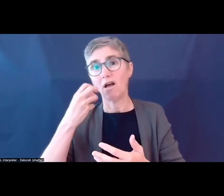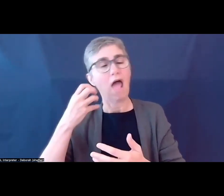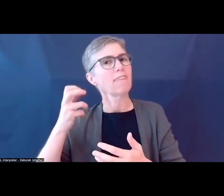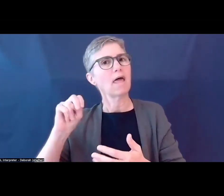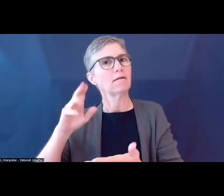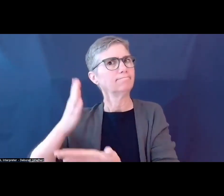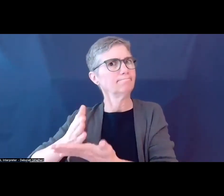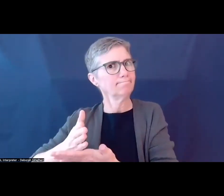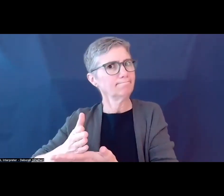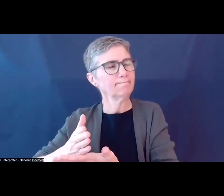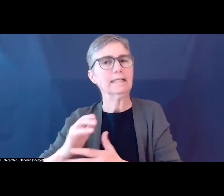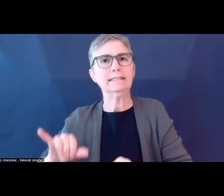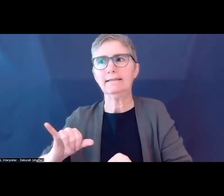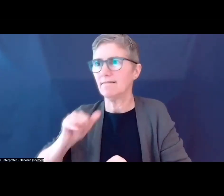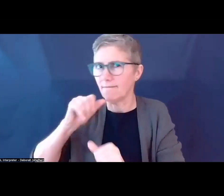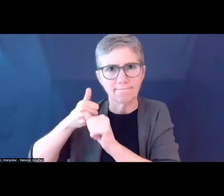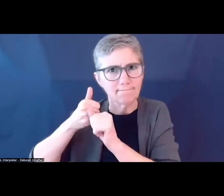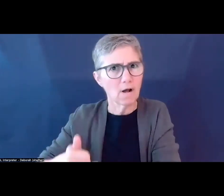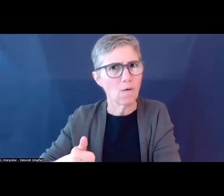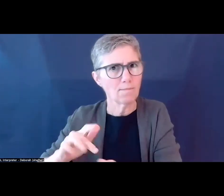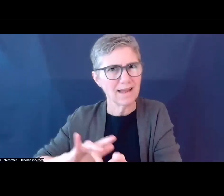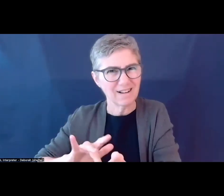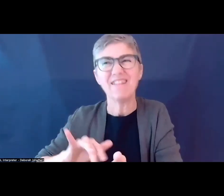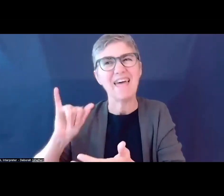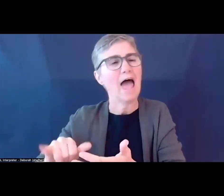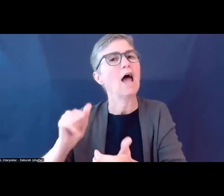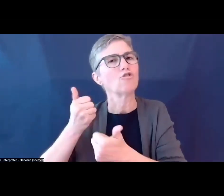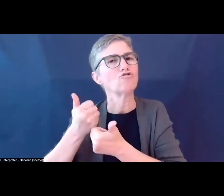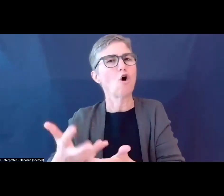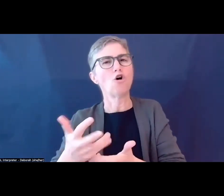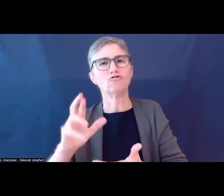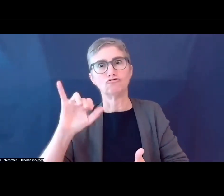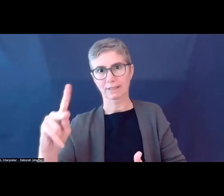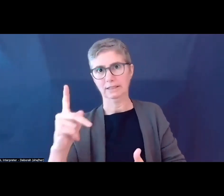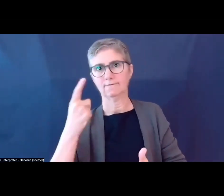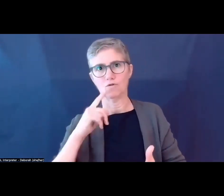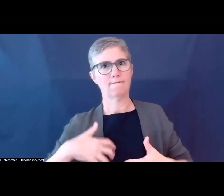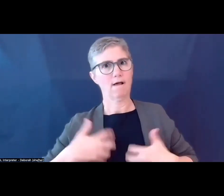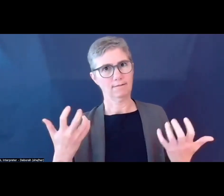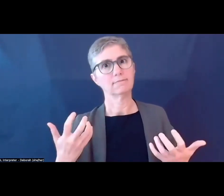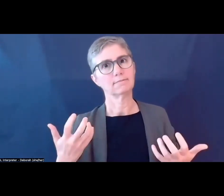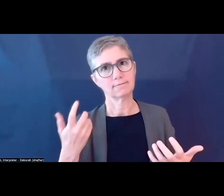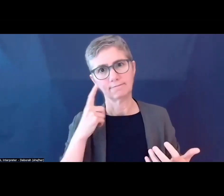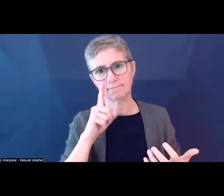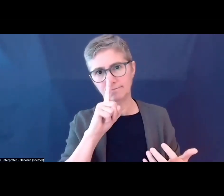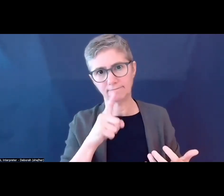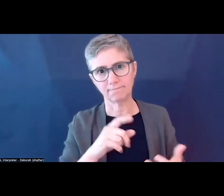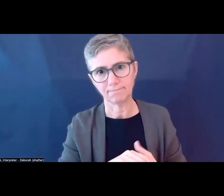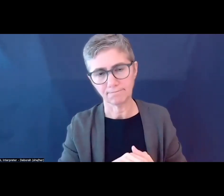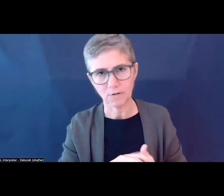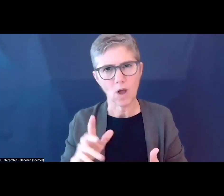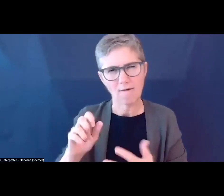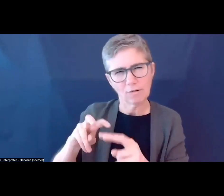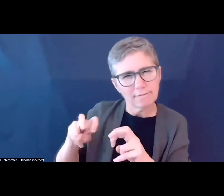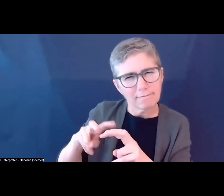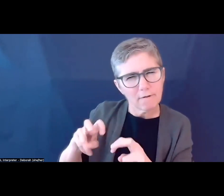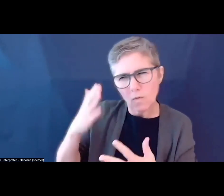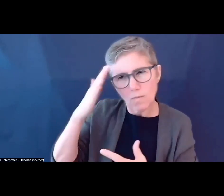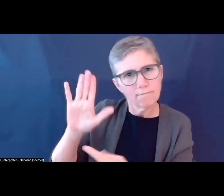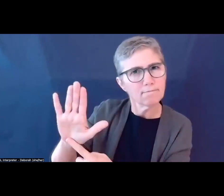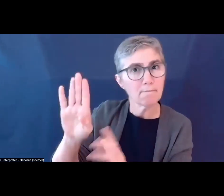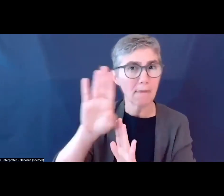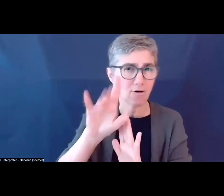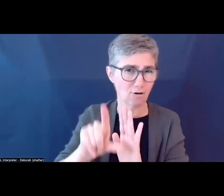all risks for violence when you look at the background of the patients that we treat.